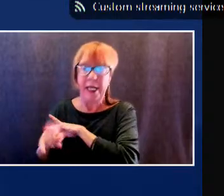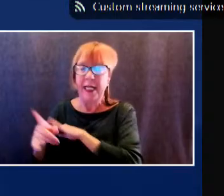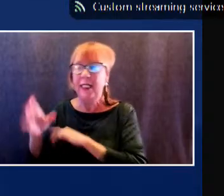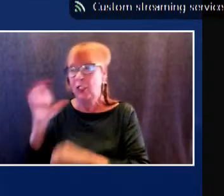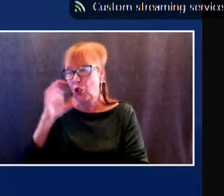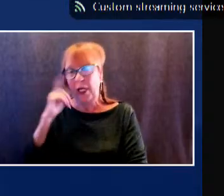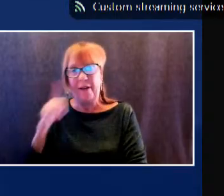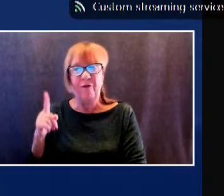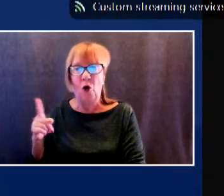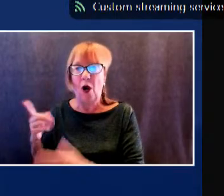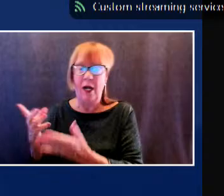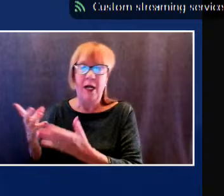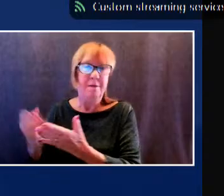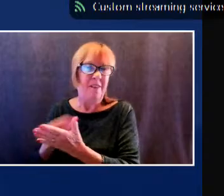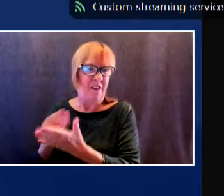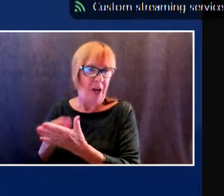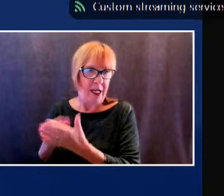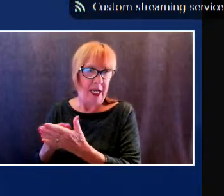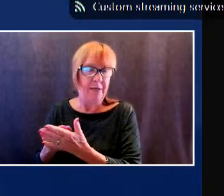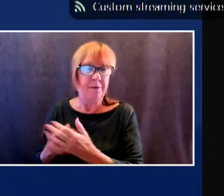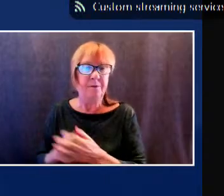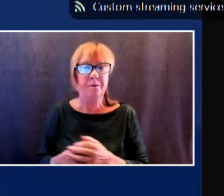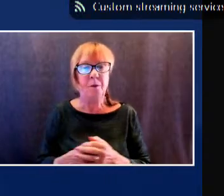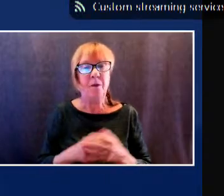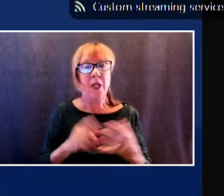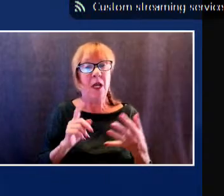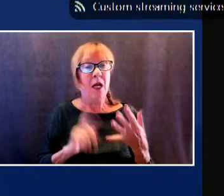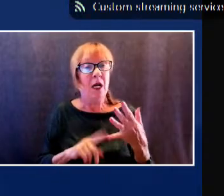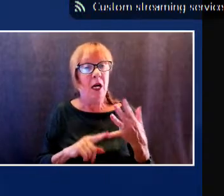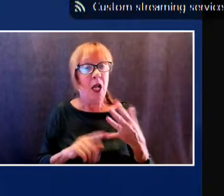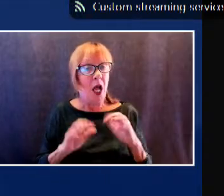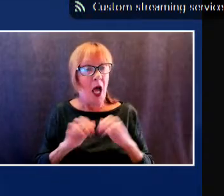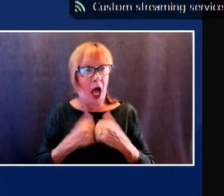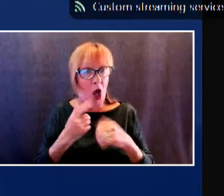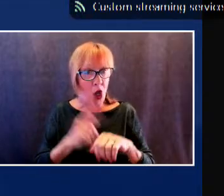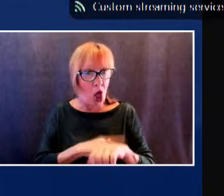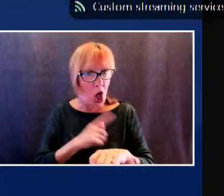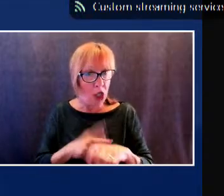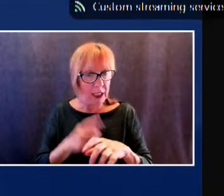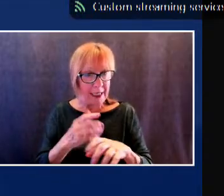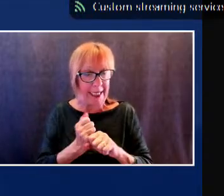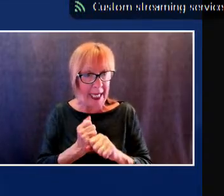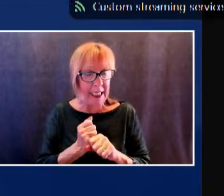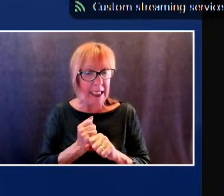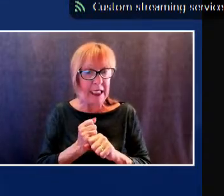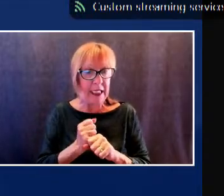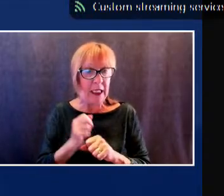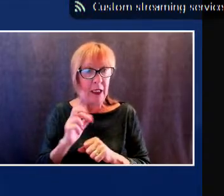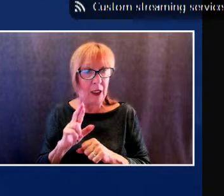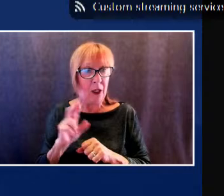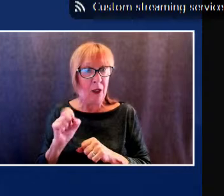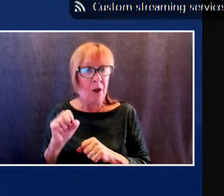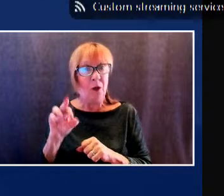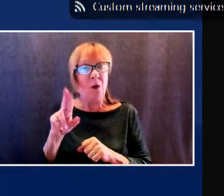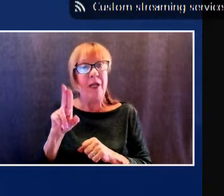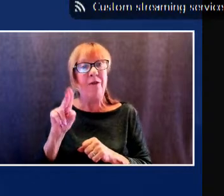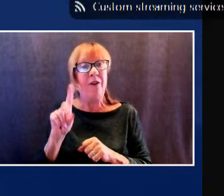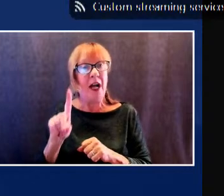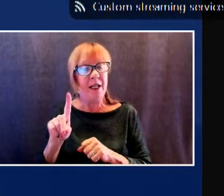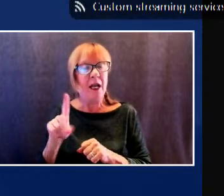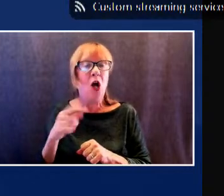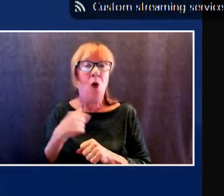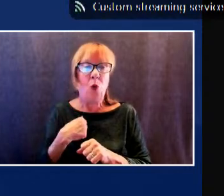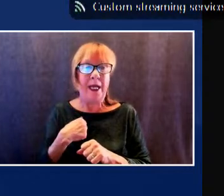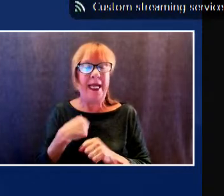And another frequently asked question, how long does it take to receive a refund? And we ask that you please expect 30 days